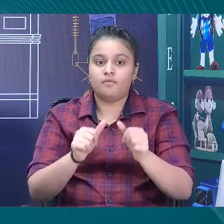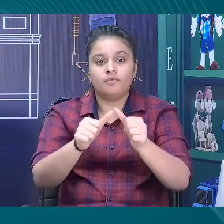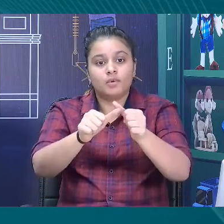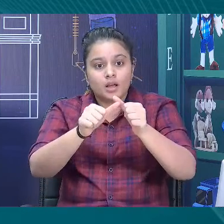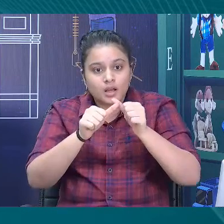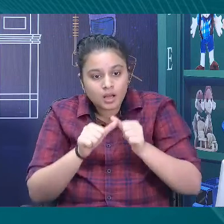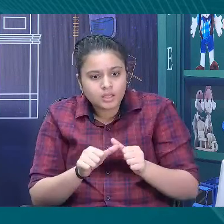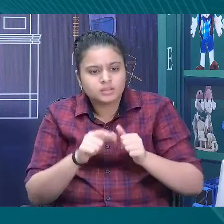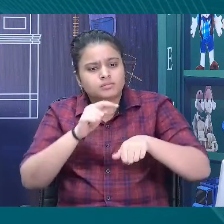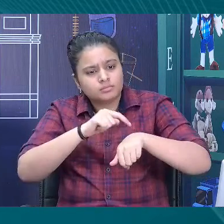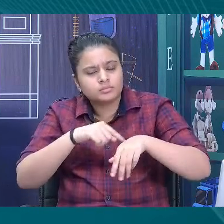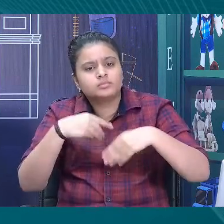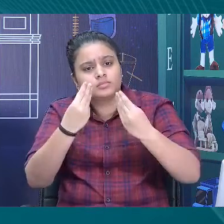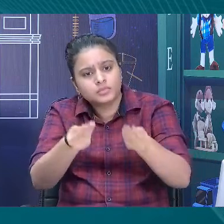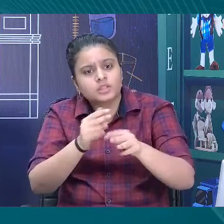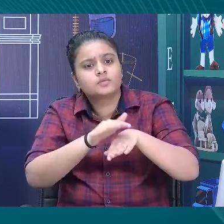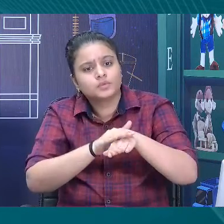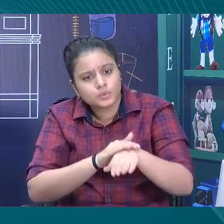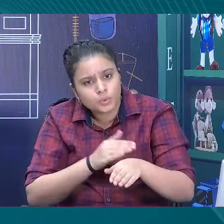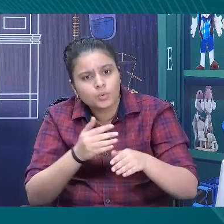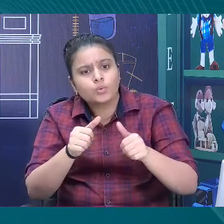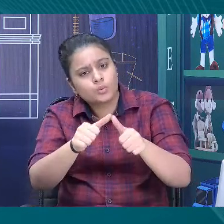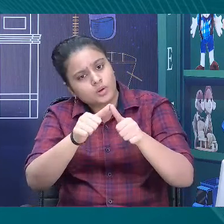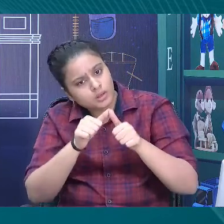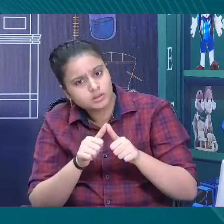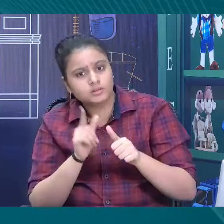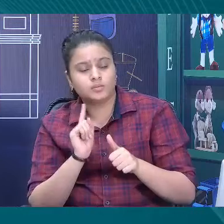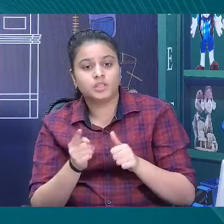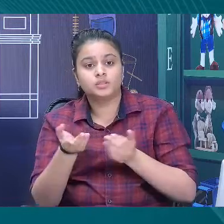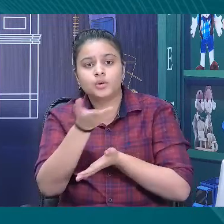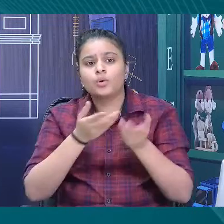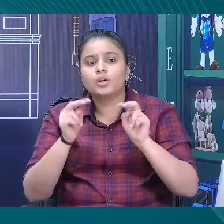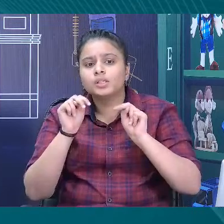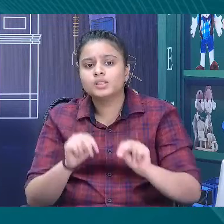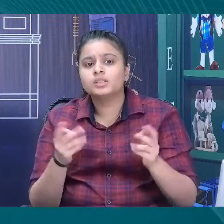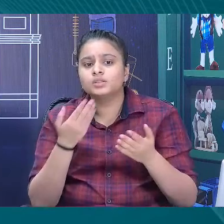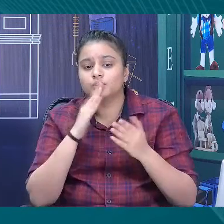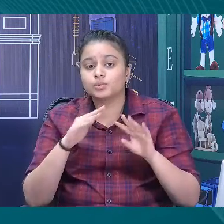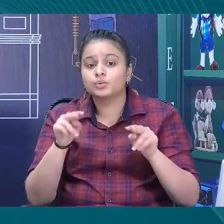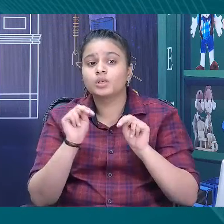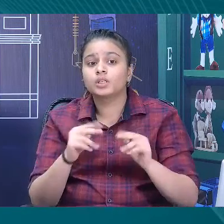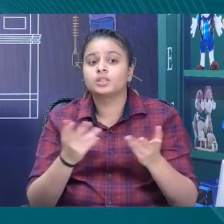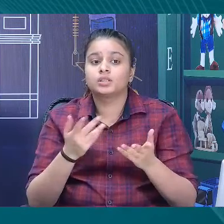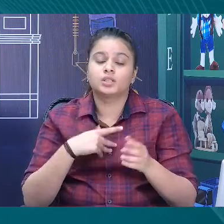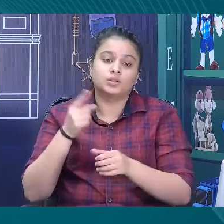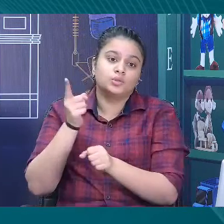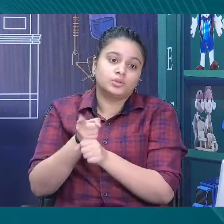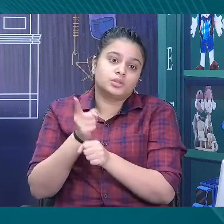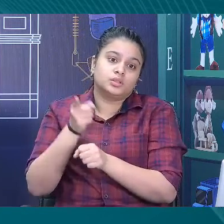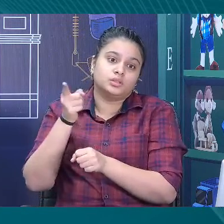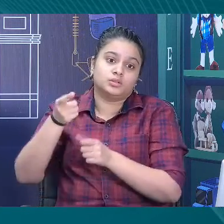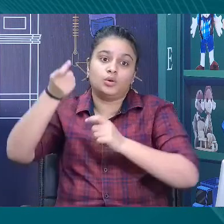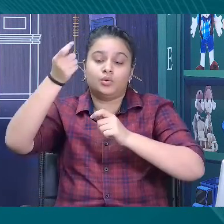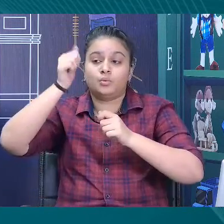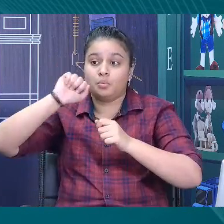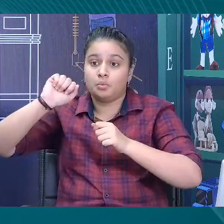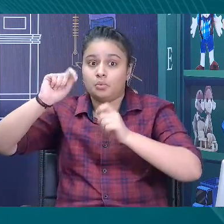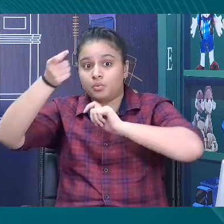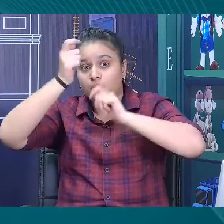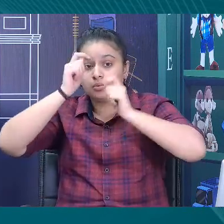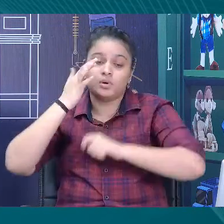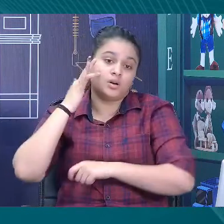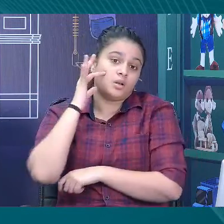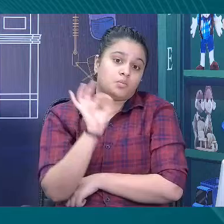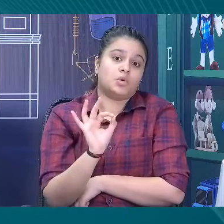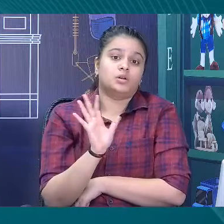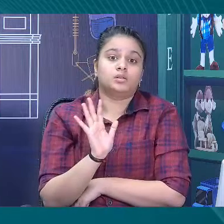understand, what child requires, and here teacher actually plays a very, very important role. Now, Lakshmi